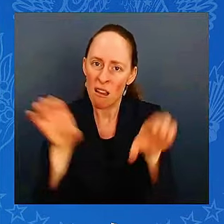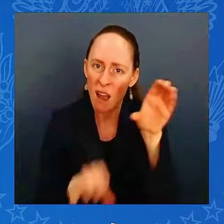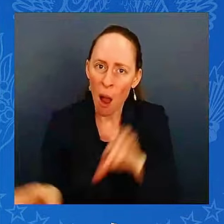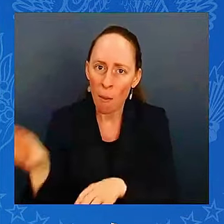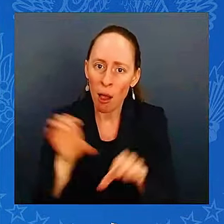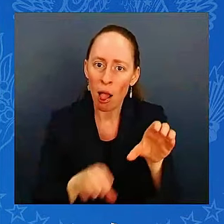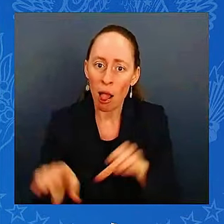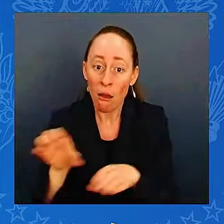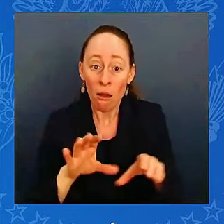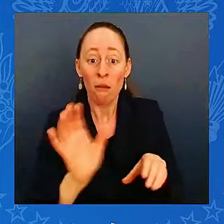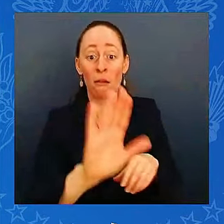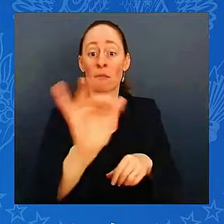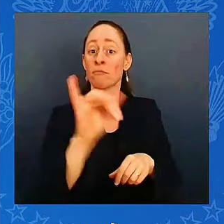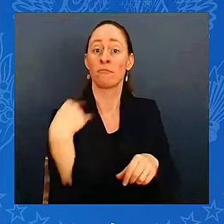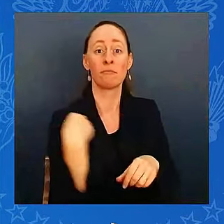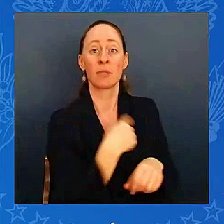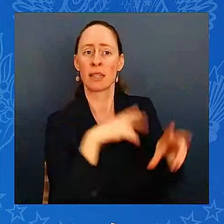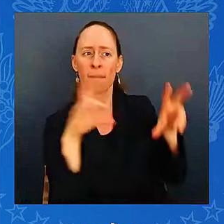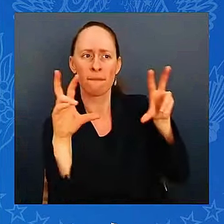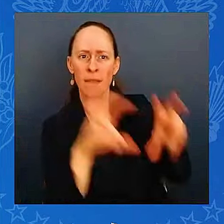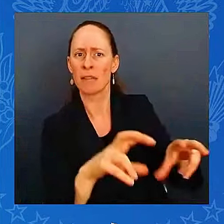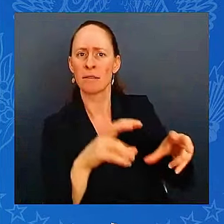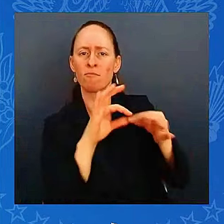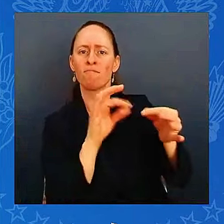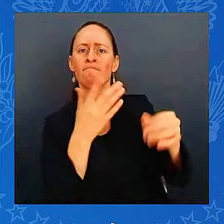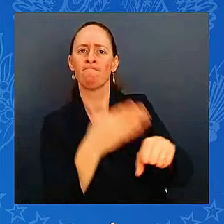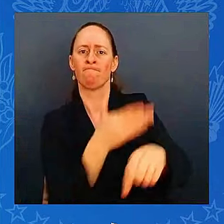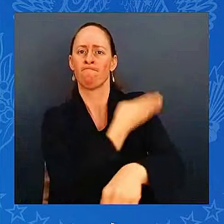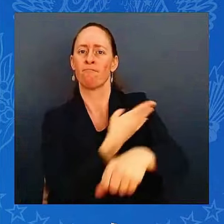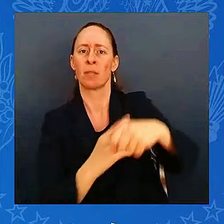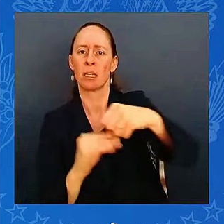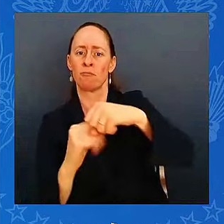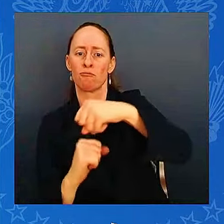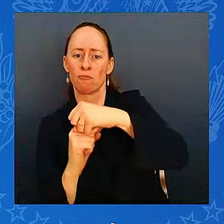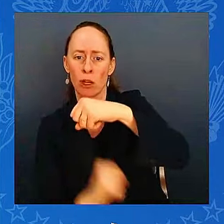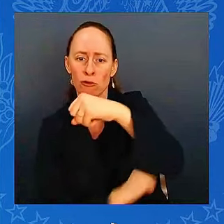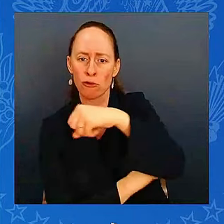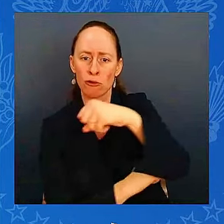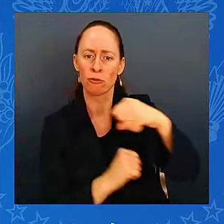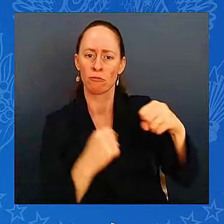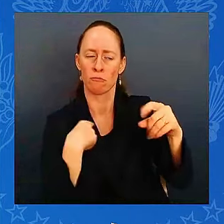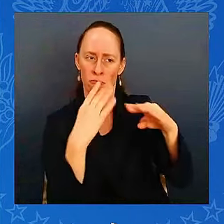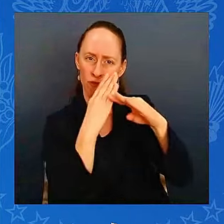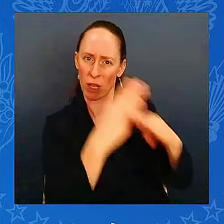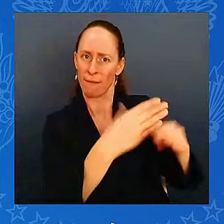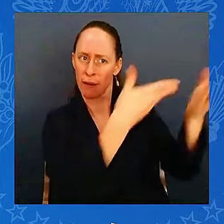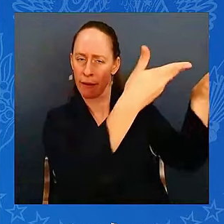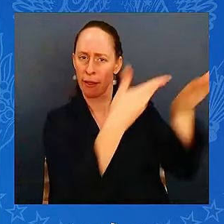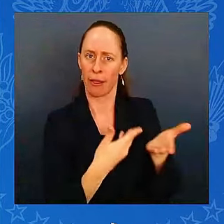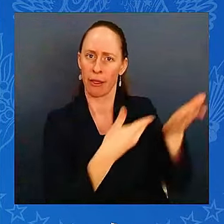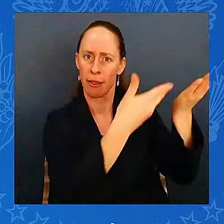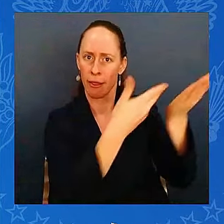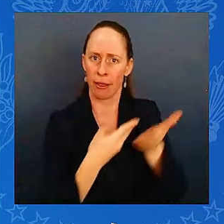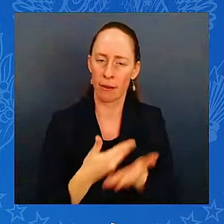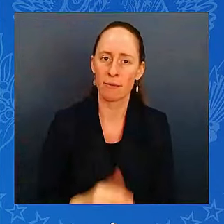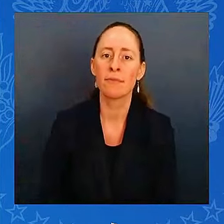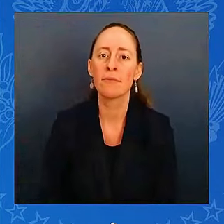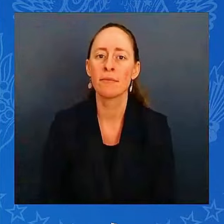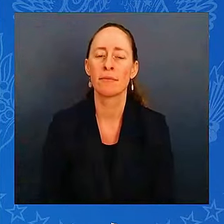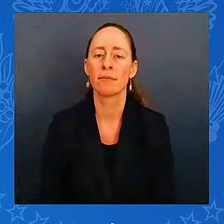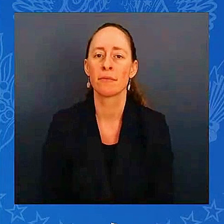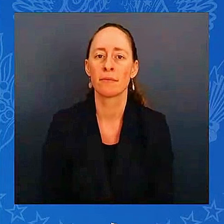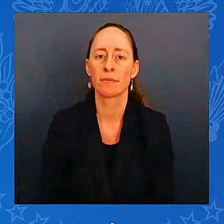to effectively tackle this phenomenon and pursue this criminal involved. The most recent data